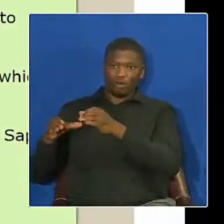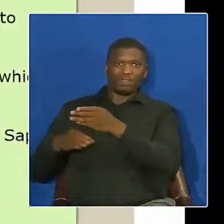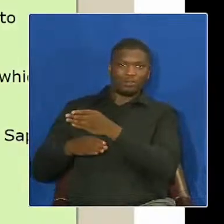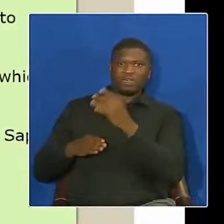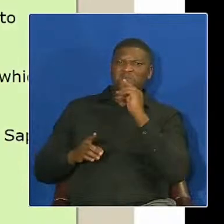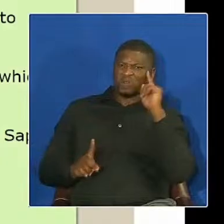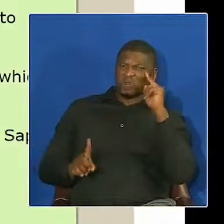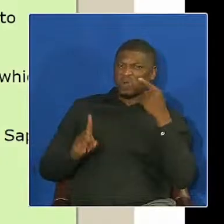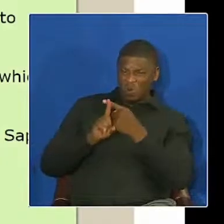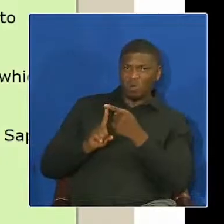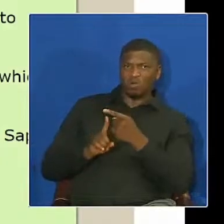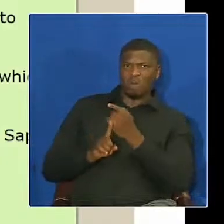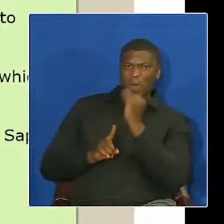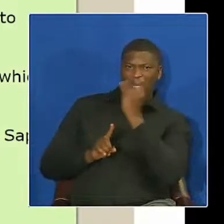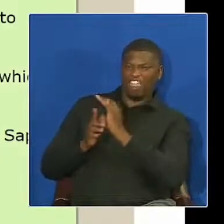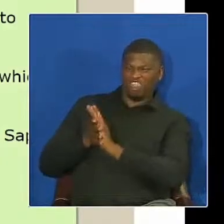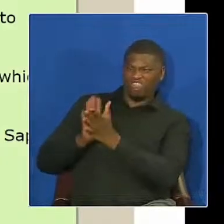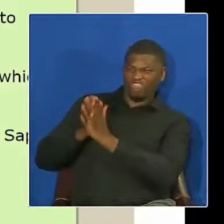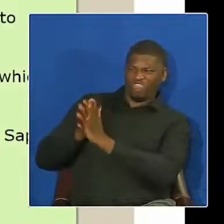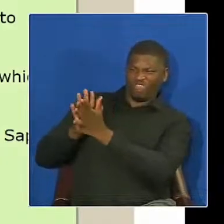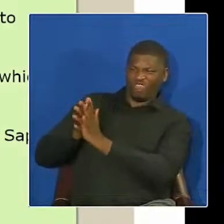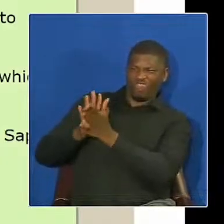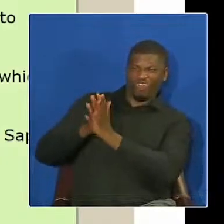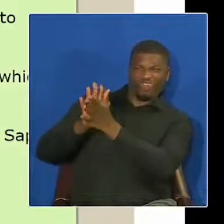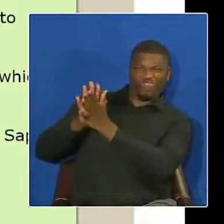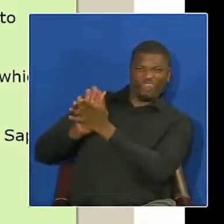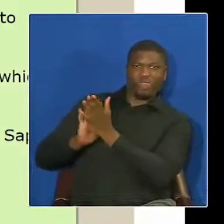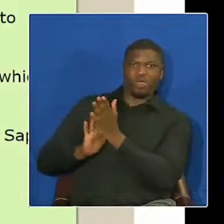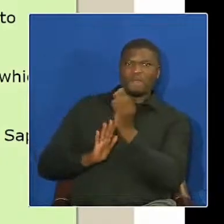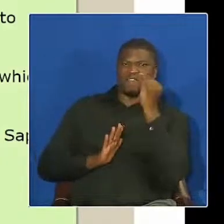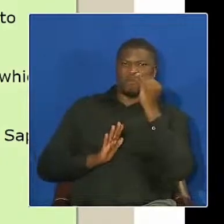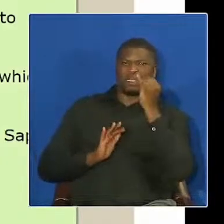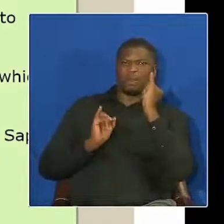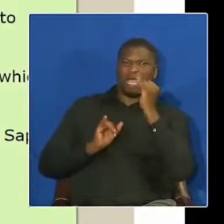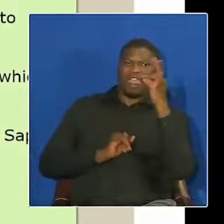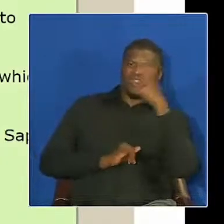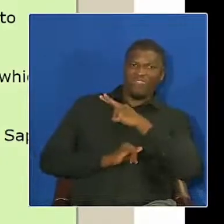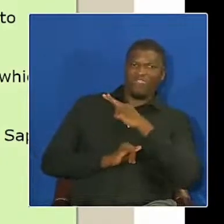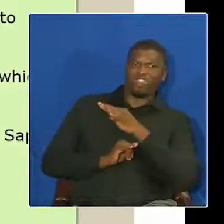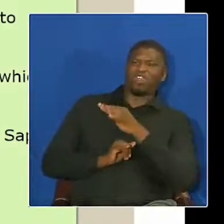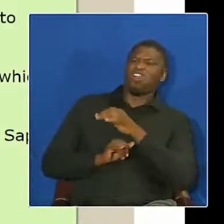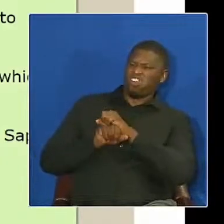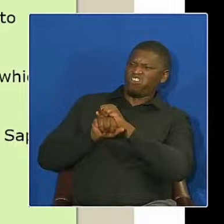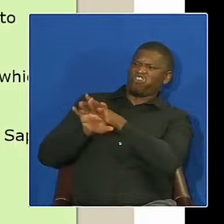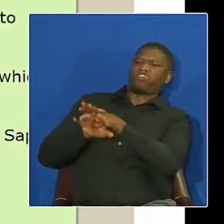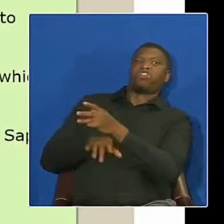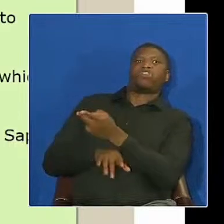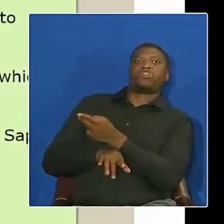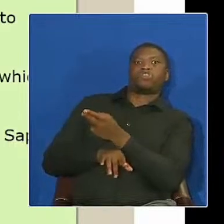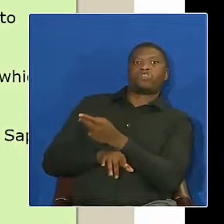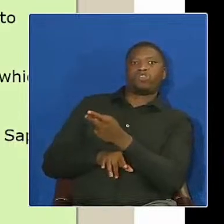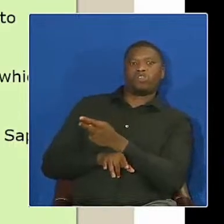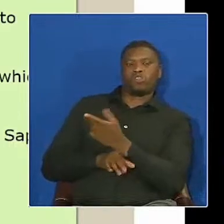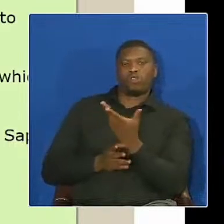be painted with all information, negative information that